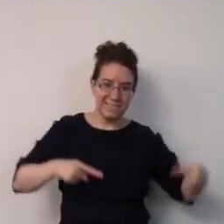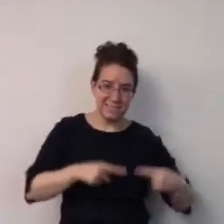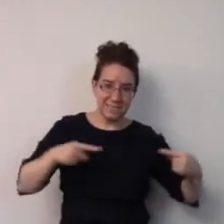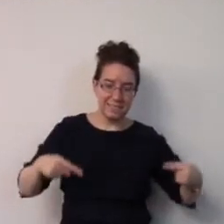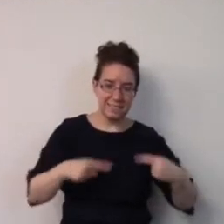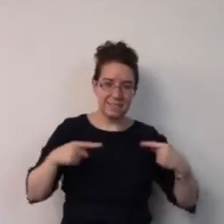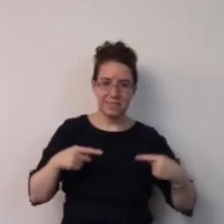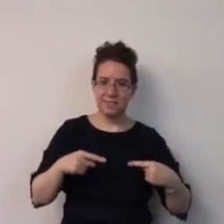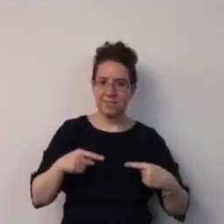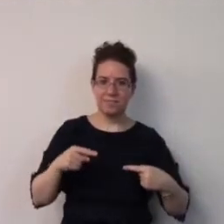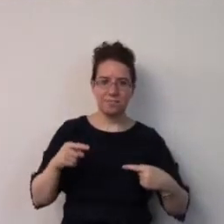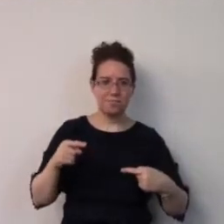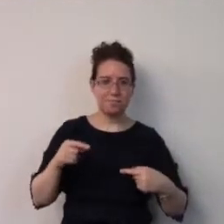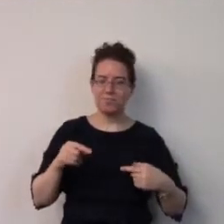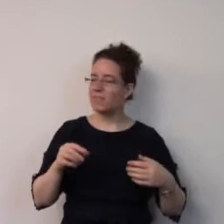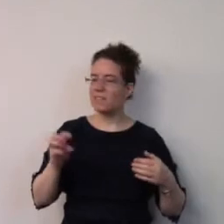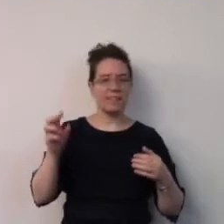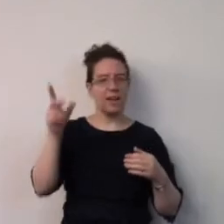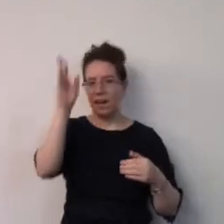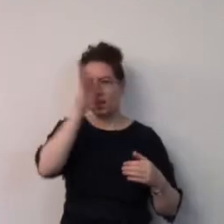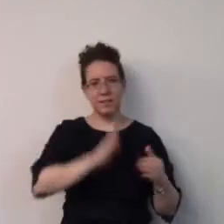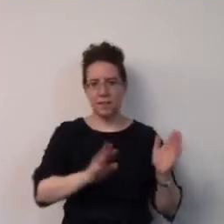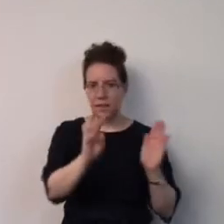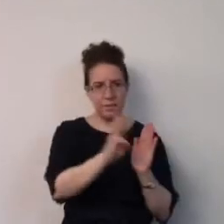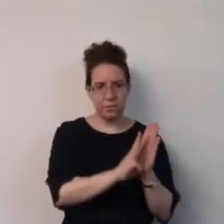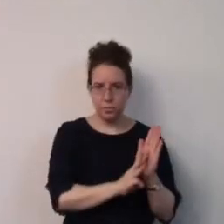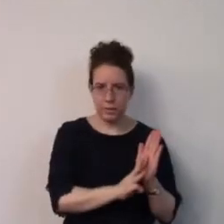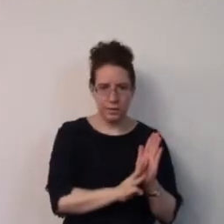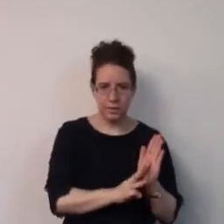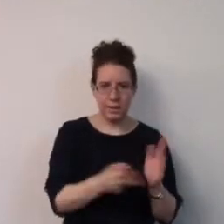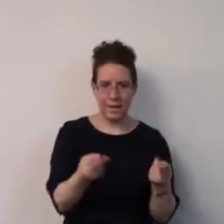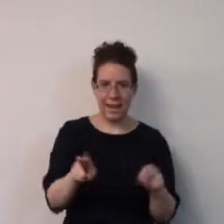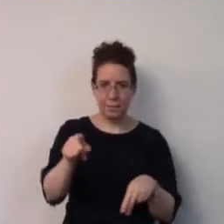God said, "Hear, O Israel." Yes. Yes.